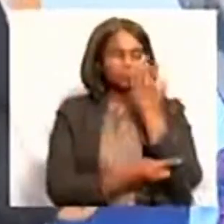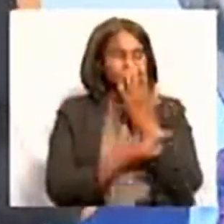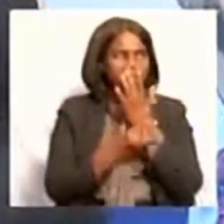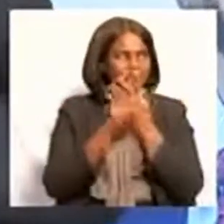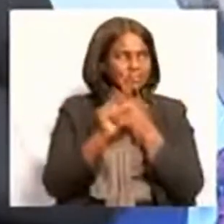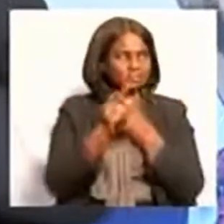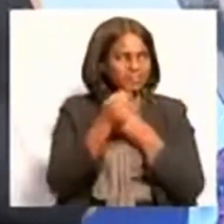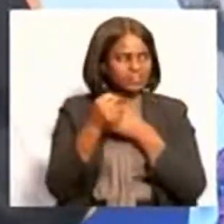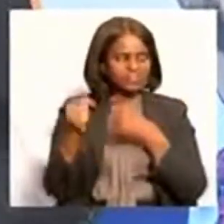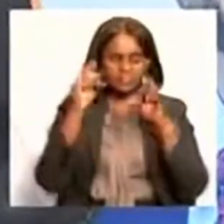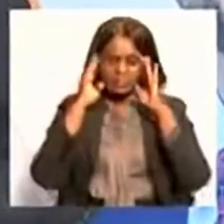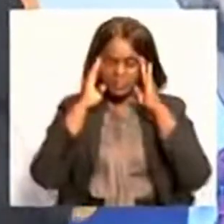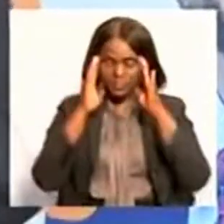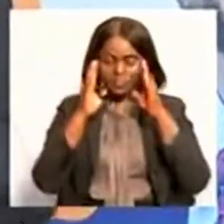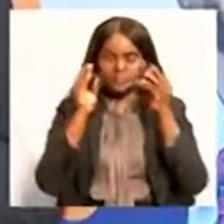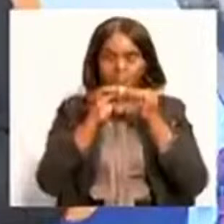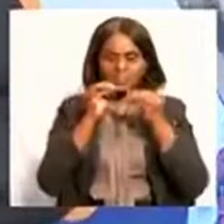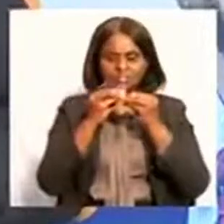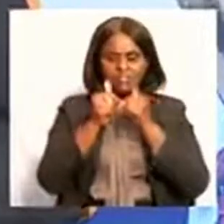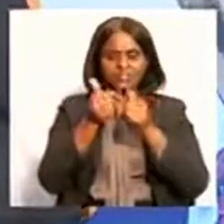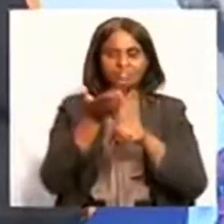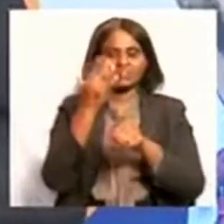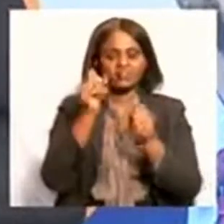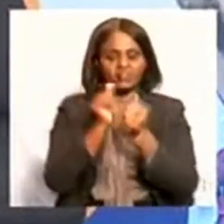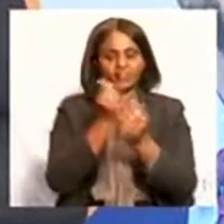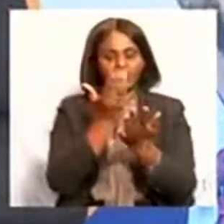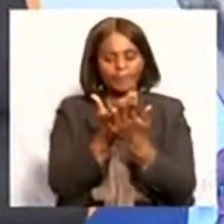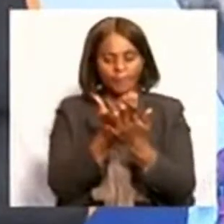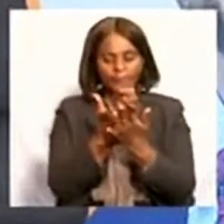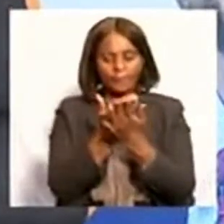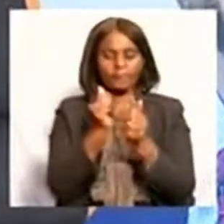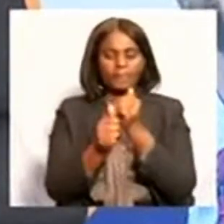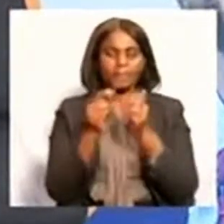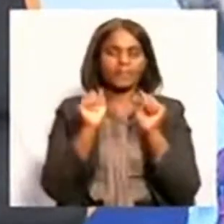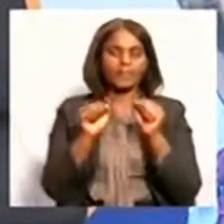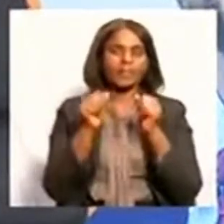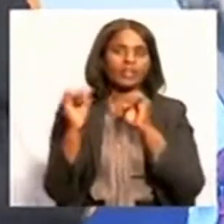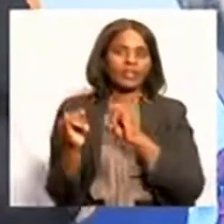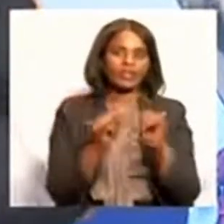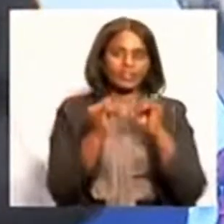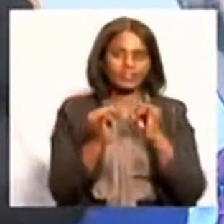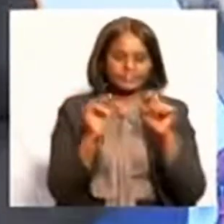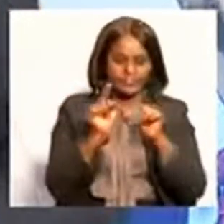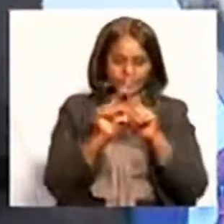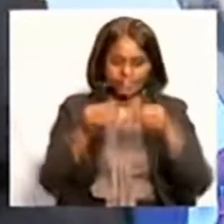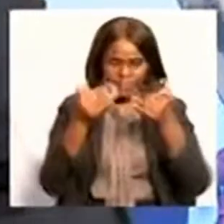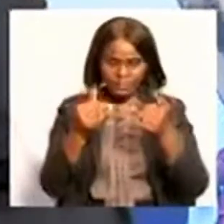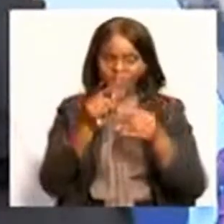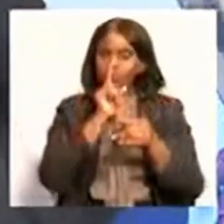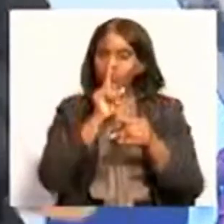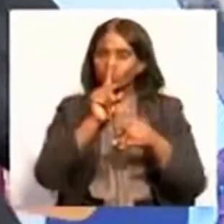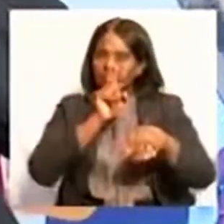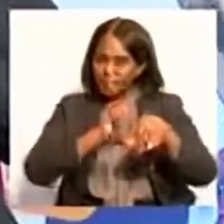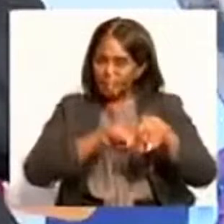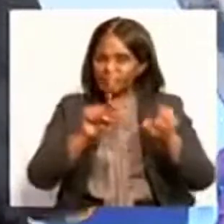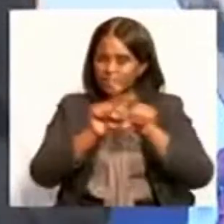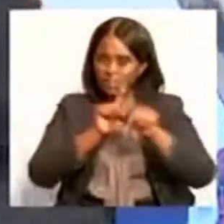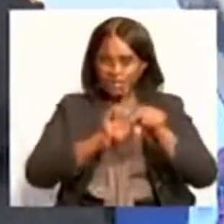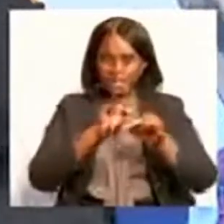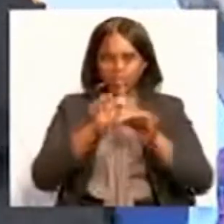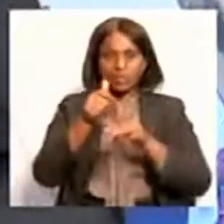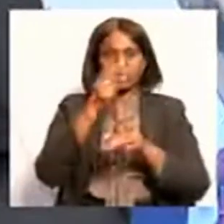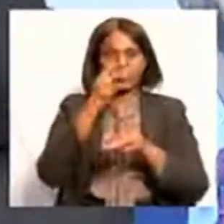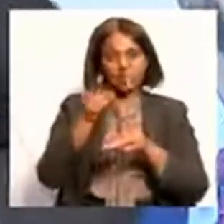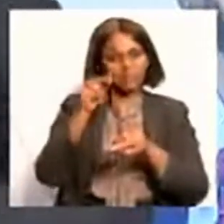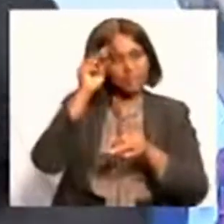tool focuses on follow-up on recommendations that have not been implemented. To provide real-time feedback and say, if you're looking